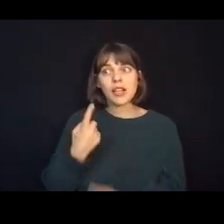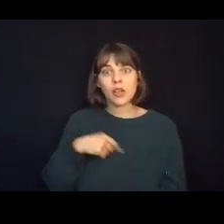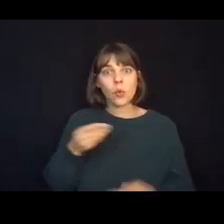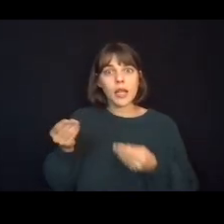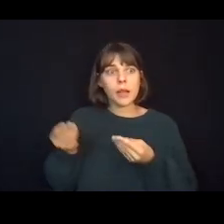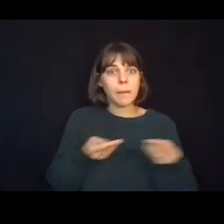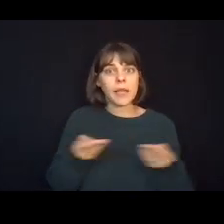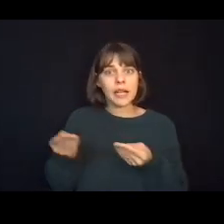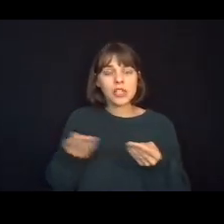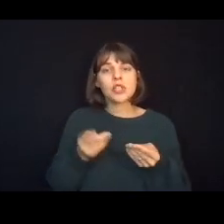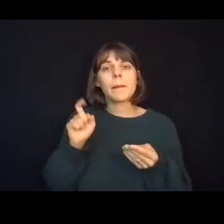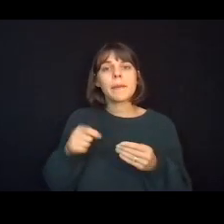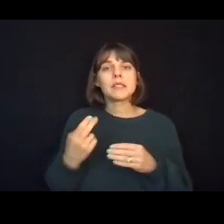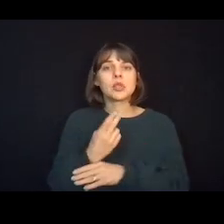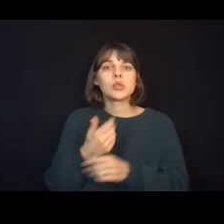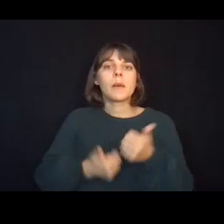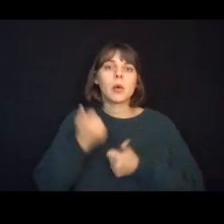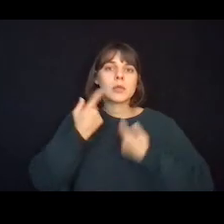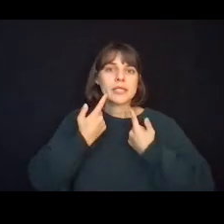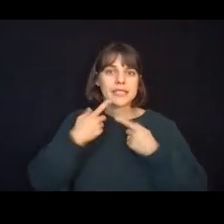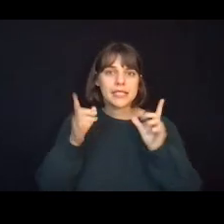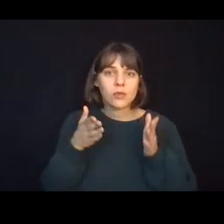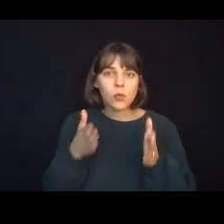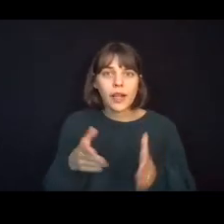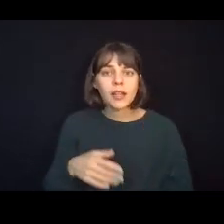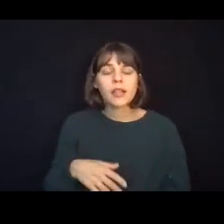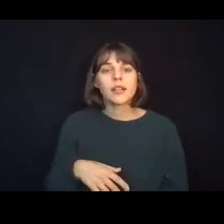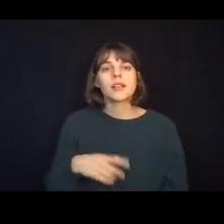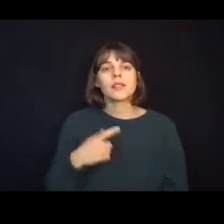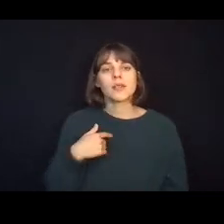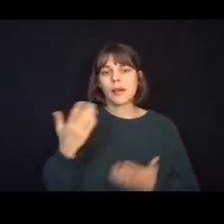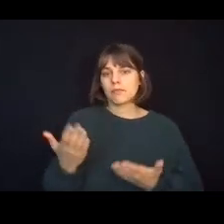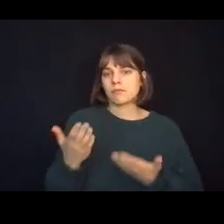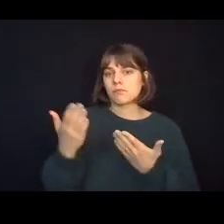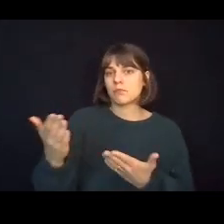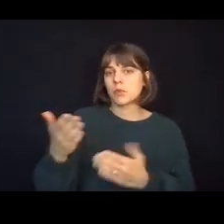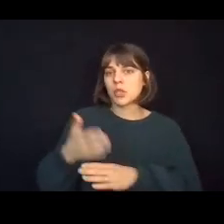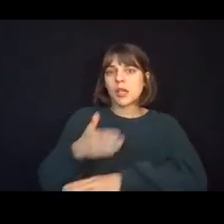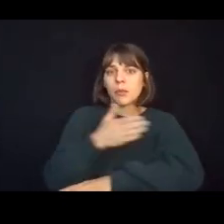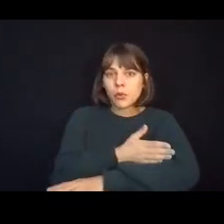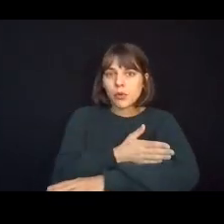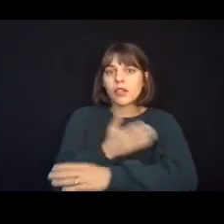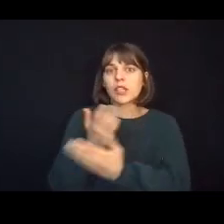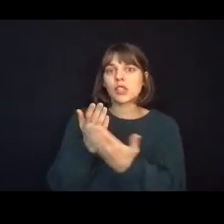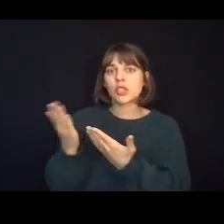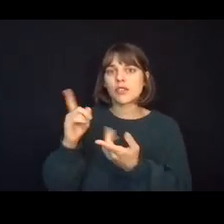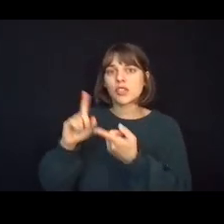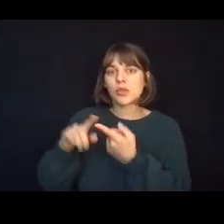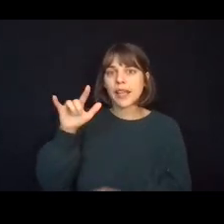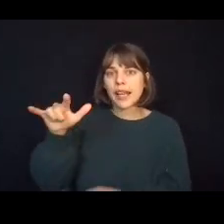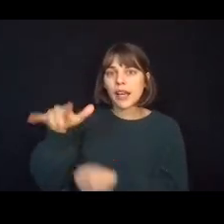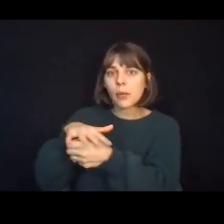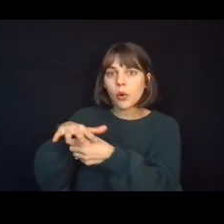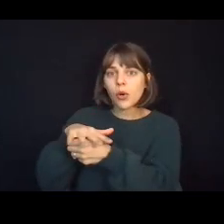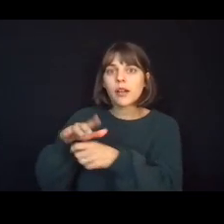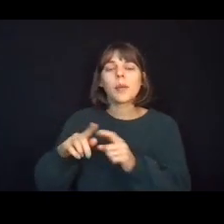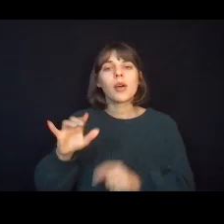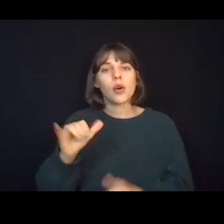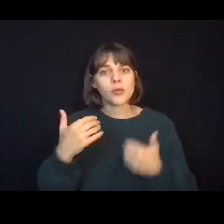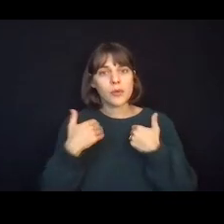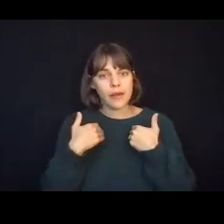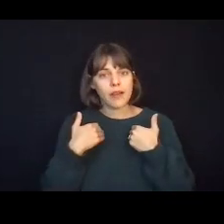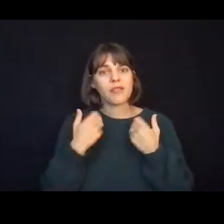most successful way. So I just mentioned that potentially doing an improvement for service out to the airport, but we have a lot of places where we could